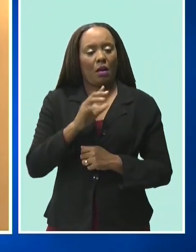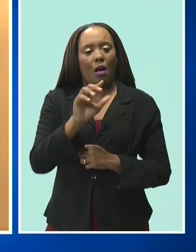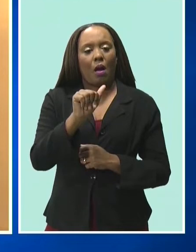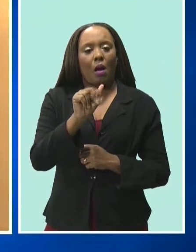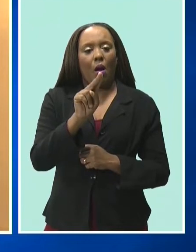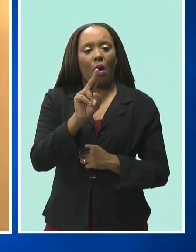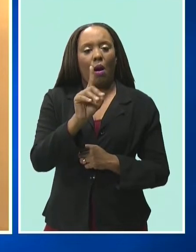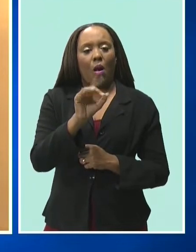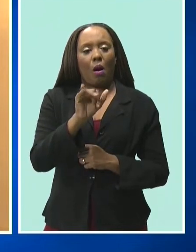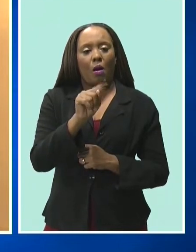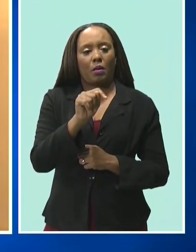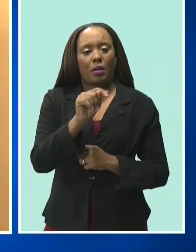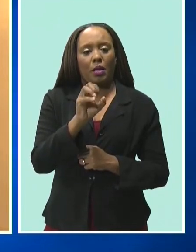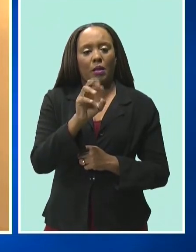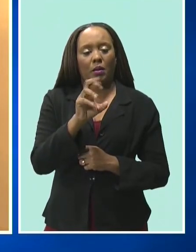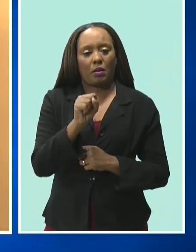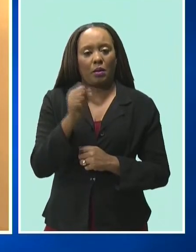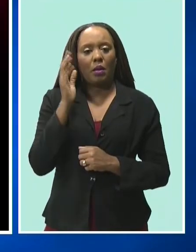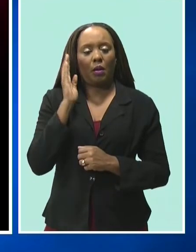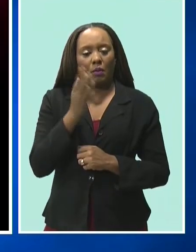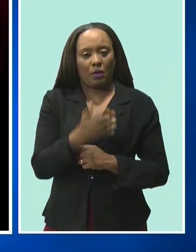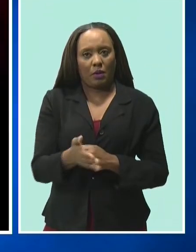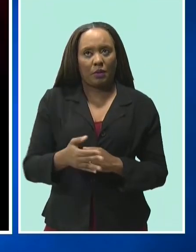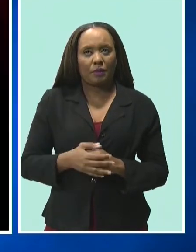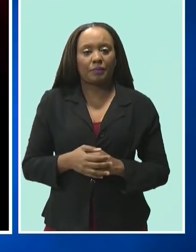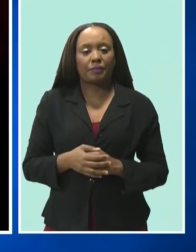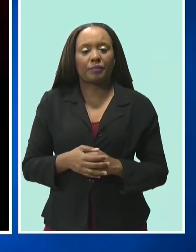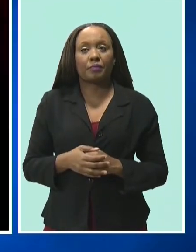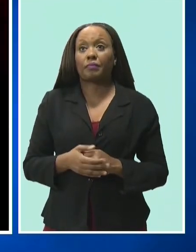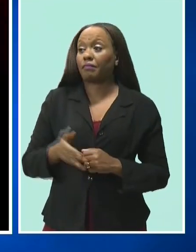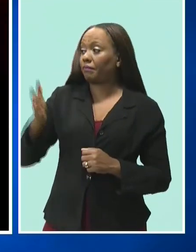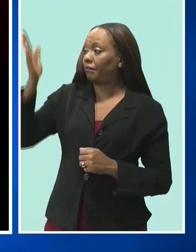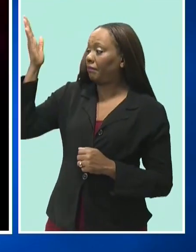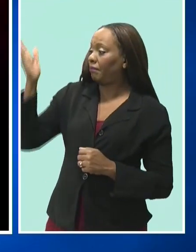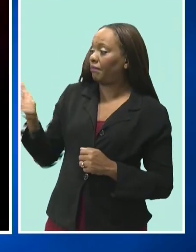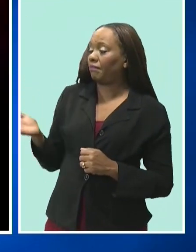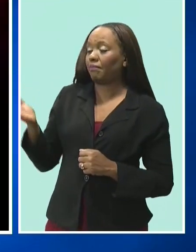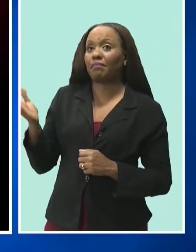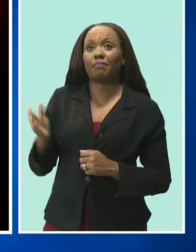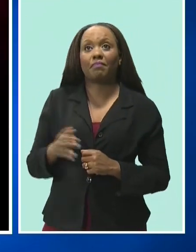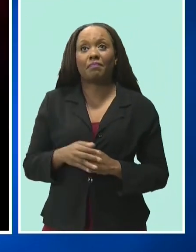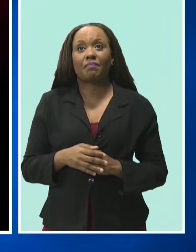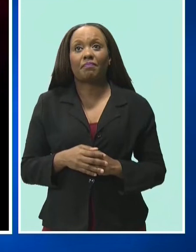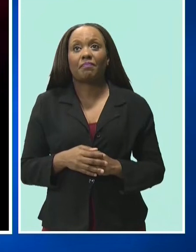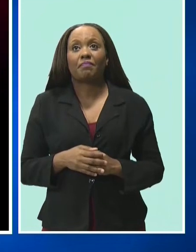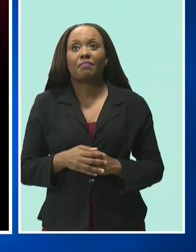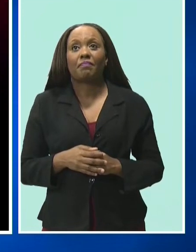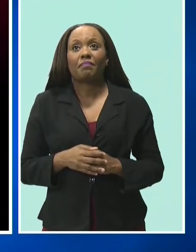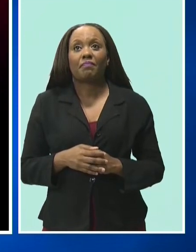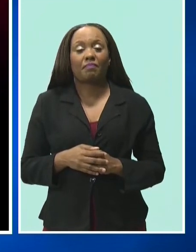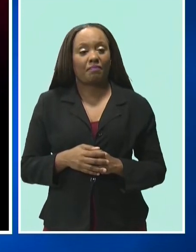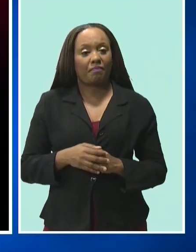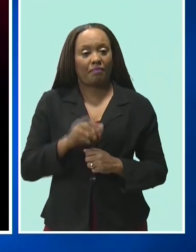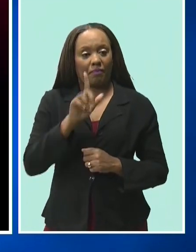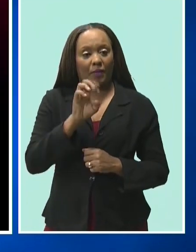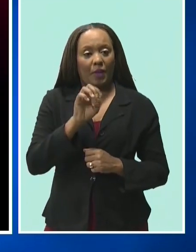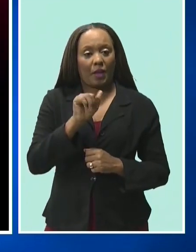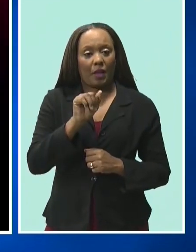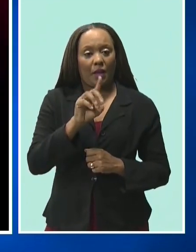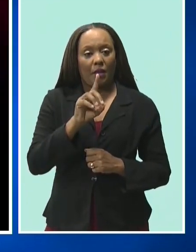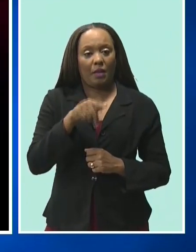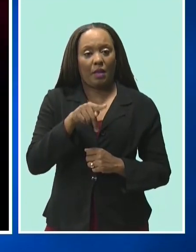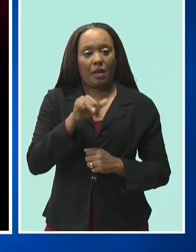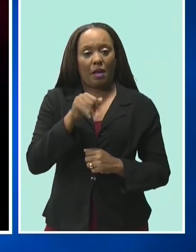world. So please bear this in mind. In the groovy category, Lead Pipe will start the show off, while Aston Isaac will follow in